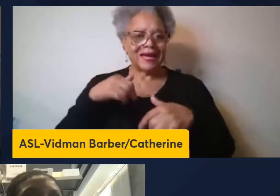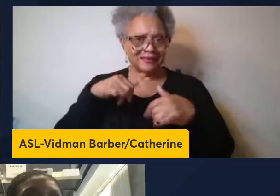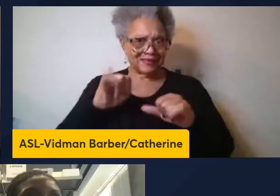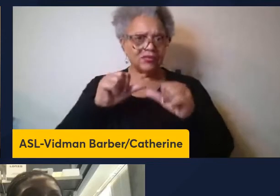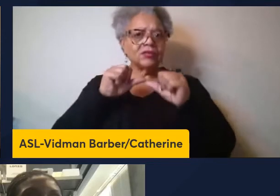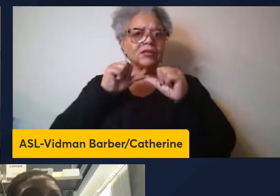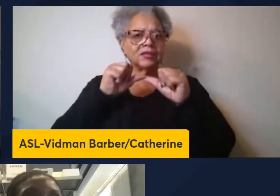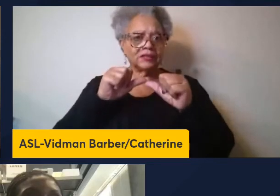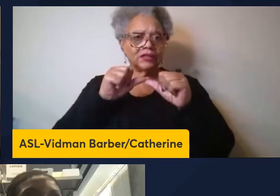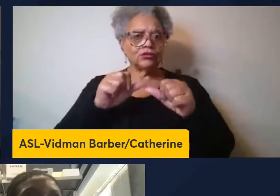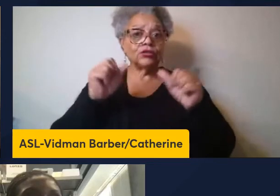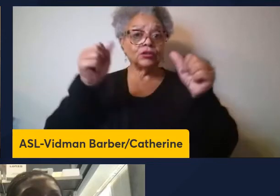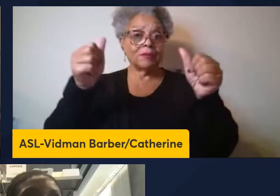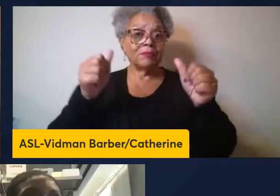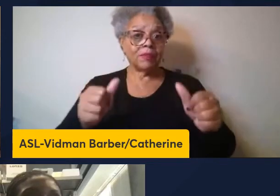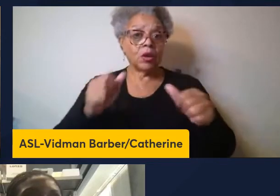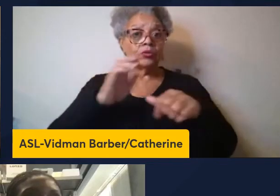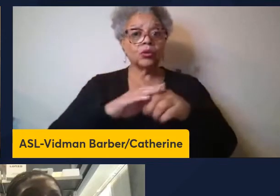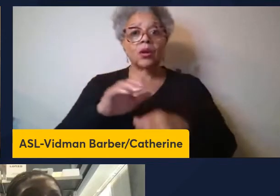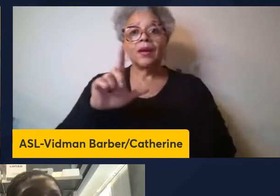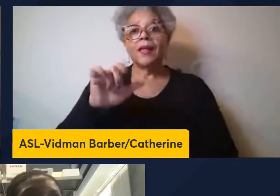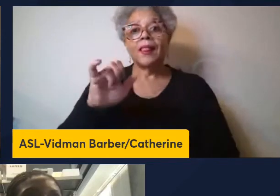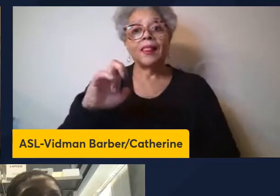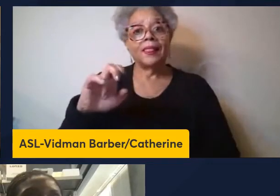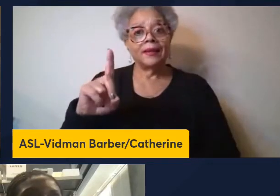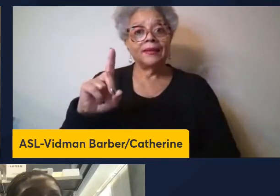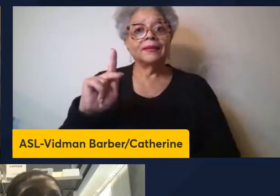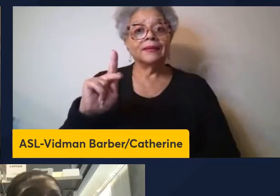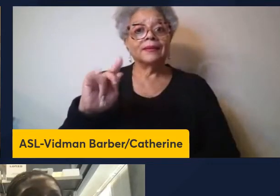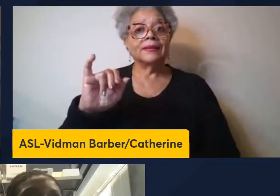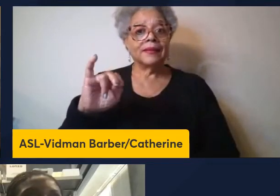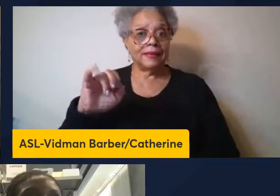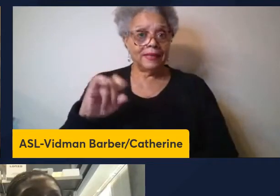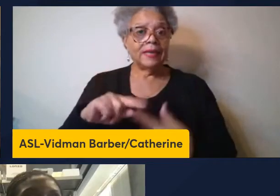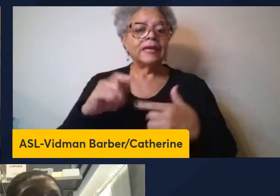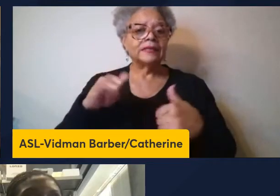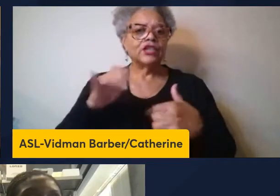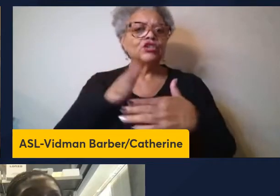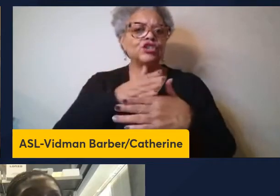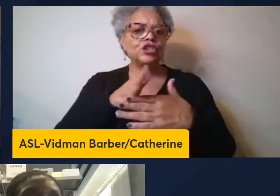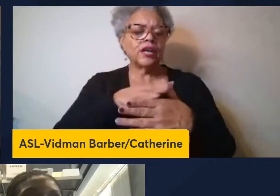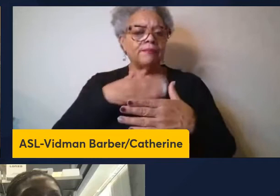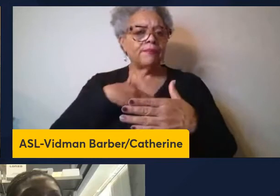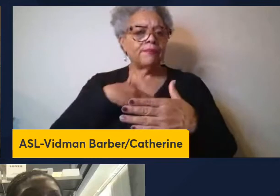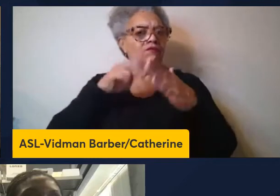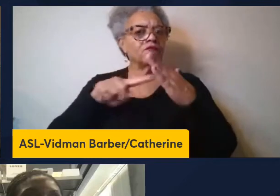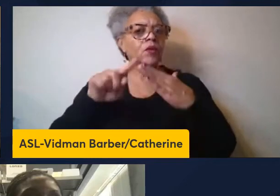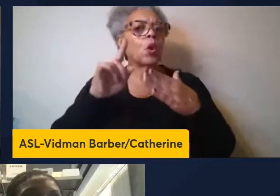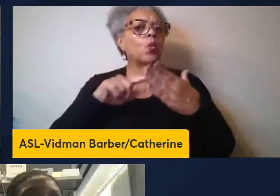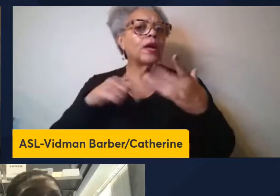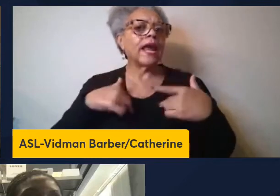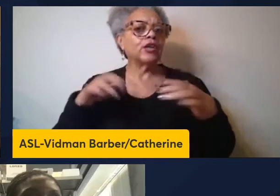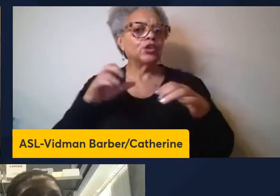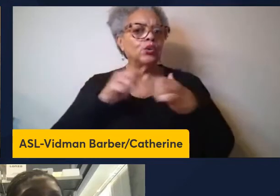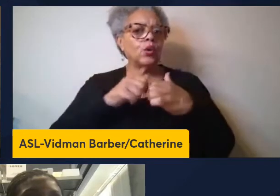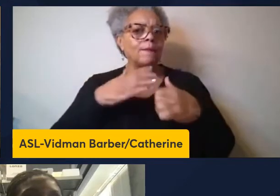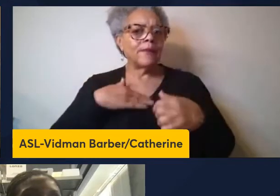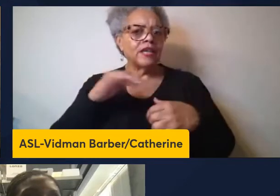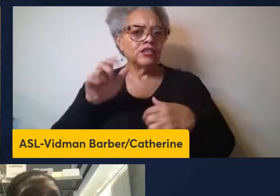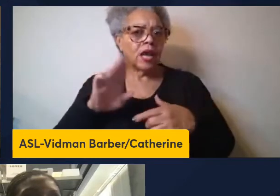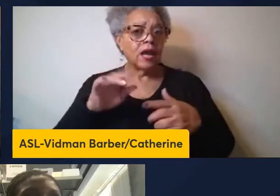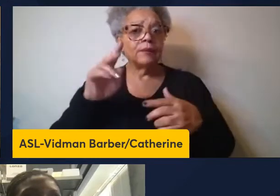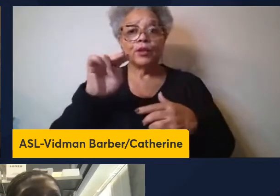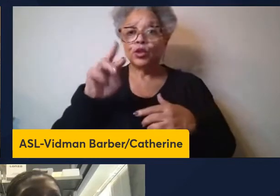to post on LinkedIn. I still continue to share my insights on what I'm doing in my work and the news and what's going on around